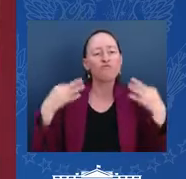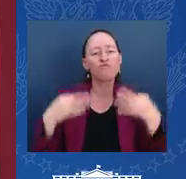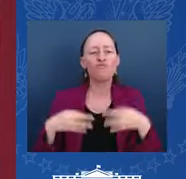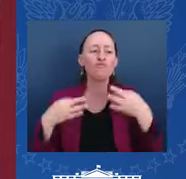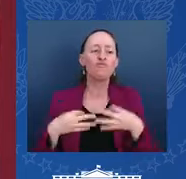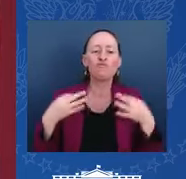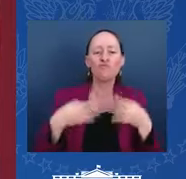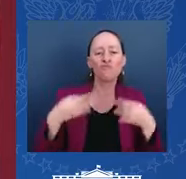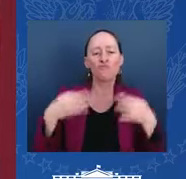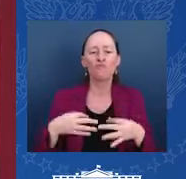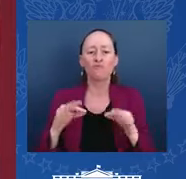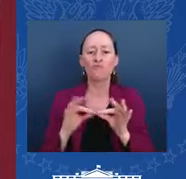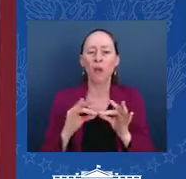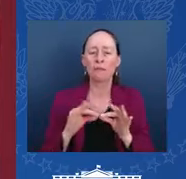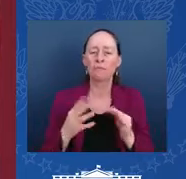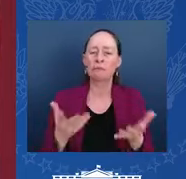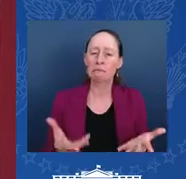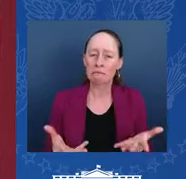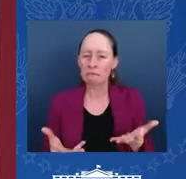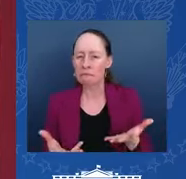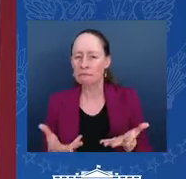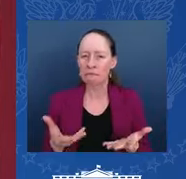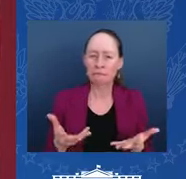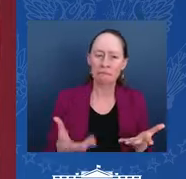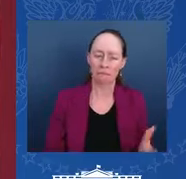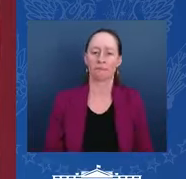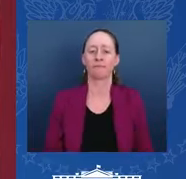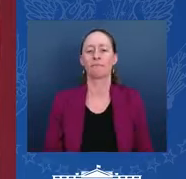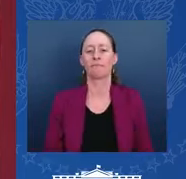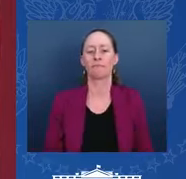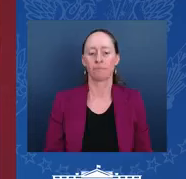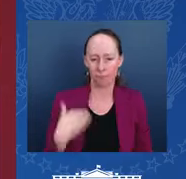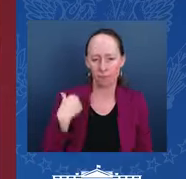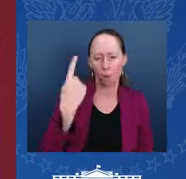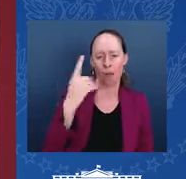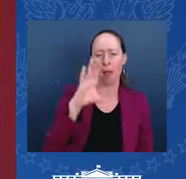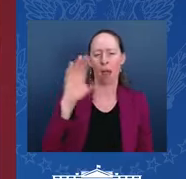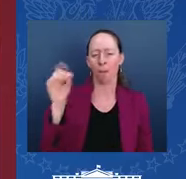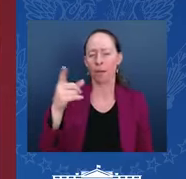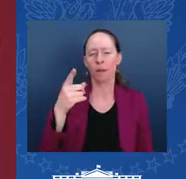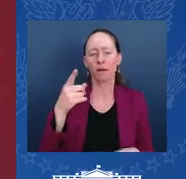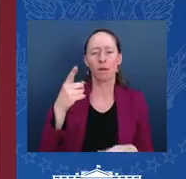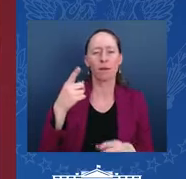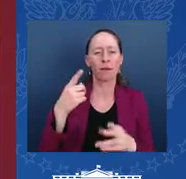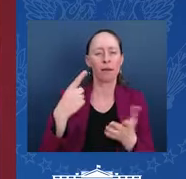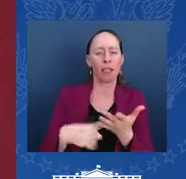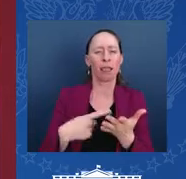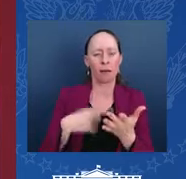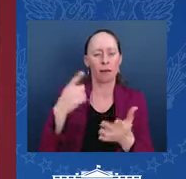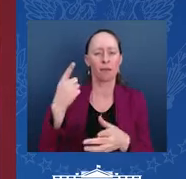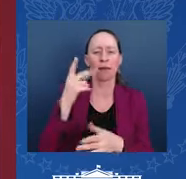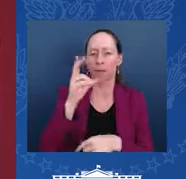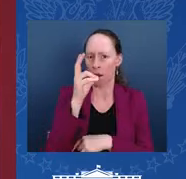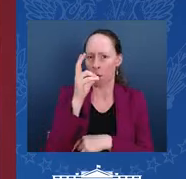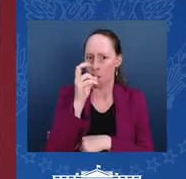mentioned that make inhalers. So the people with asthma, and some severe asthma, I have asthma, but it's not